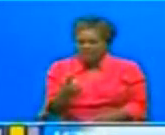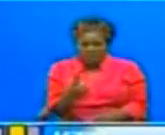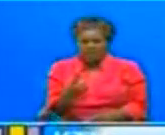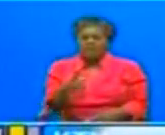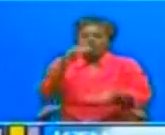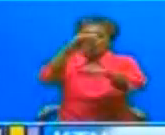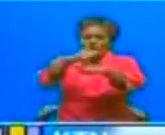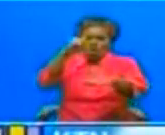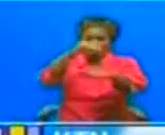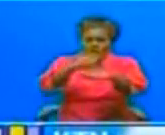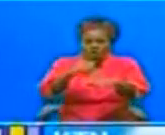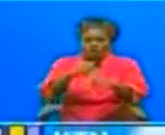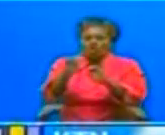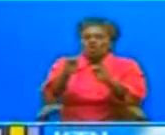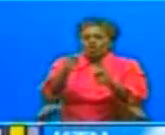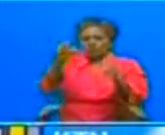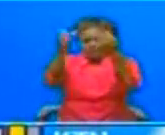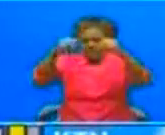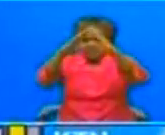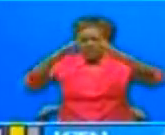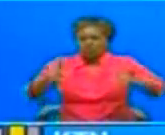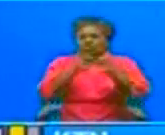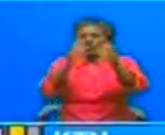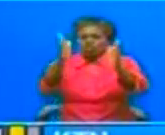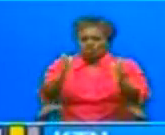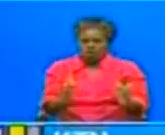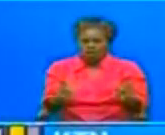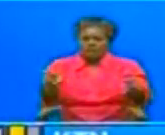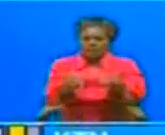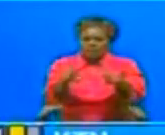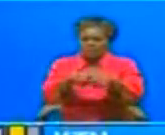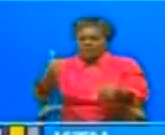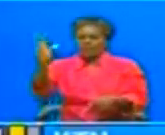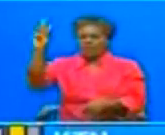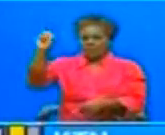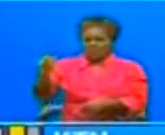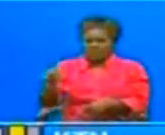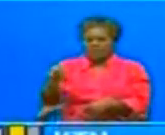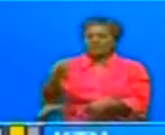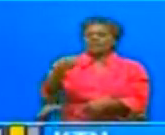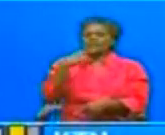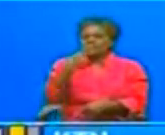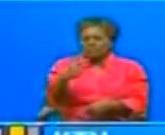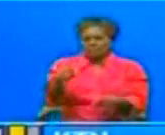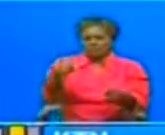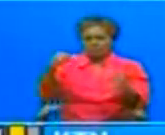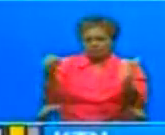also summoned the State House Controller Lawrence Lenayapa and TRT MP Asman Kamama over Saturday night's incident.